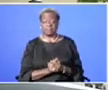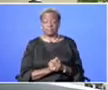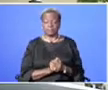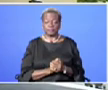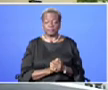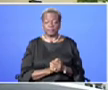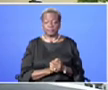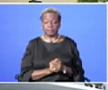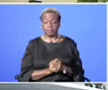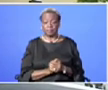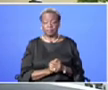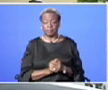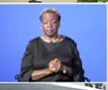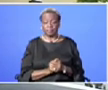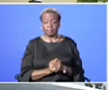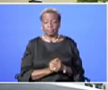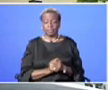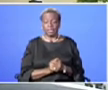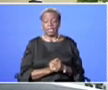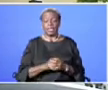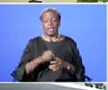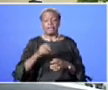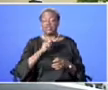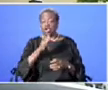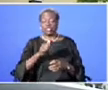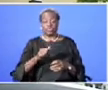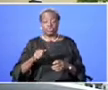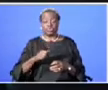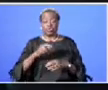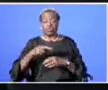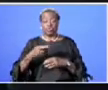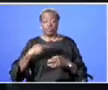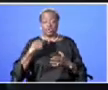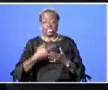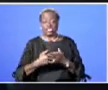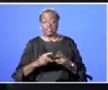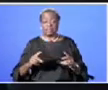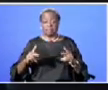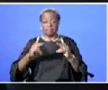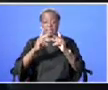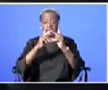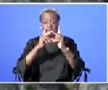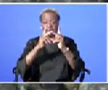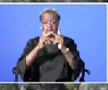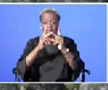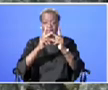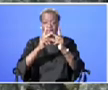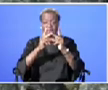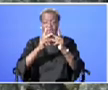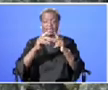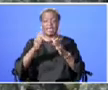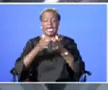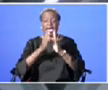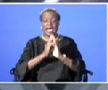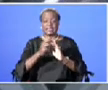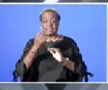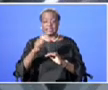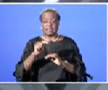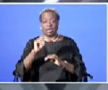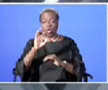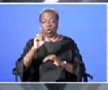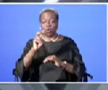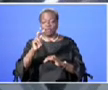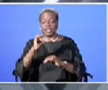COVID-19 cases and has not yet reached the peak, previously listed the Royal Bahamas' Defense Force Coral Harbor Base as a site to treat